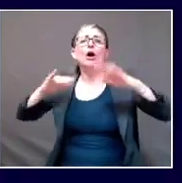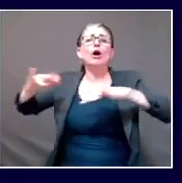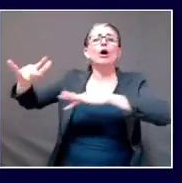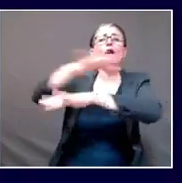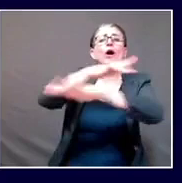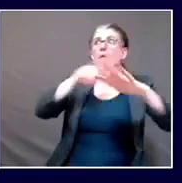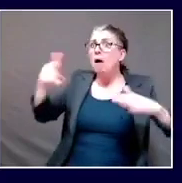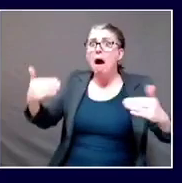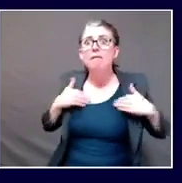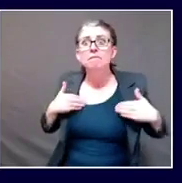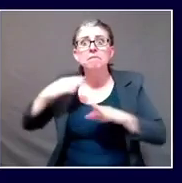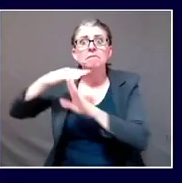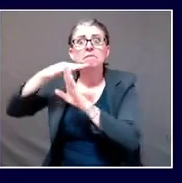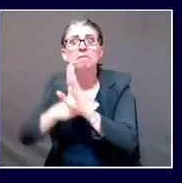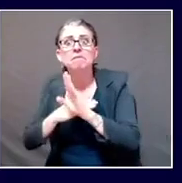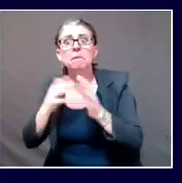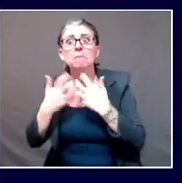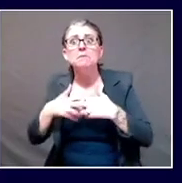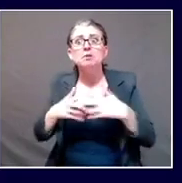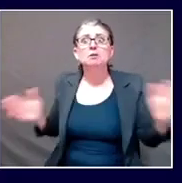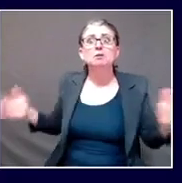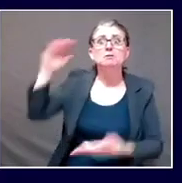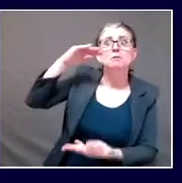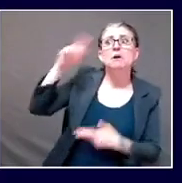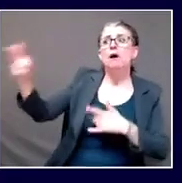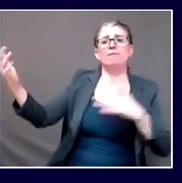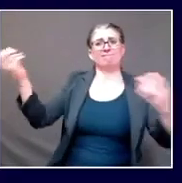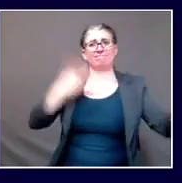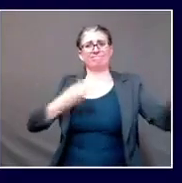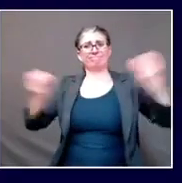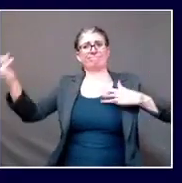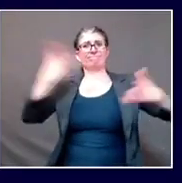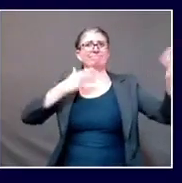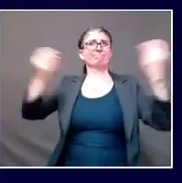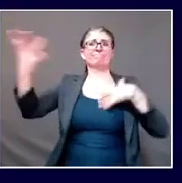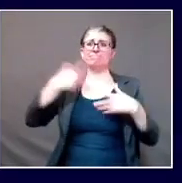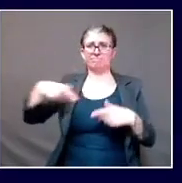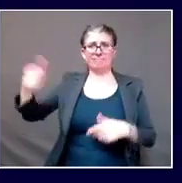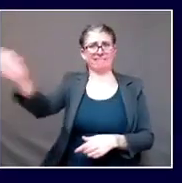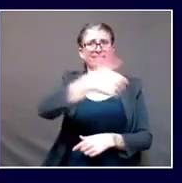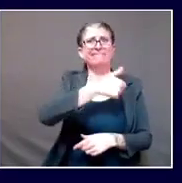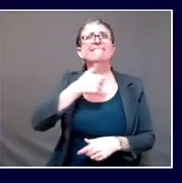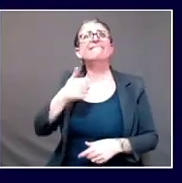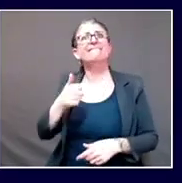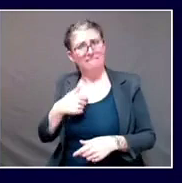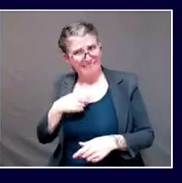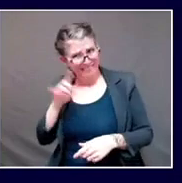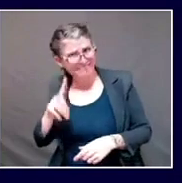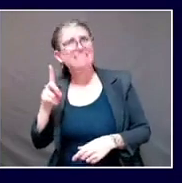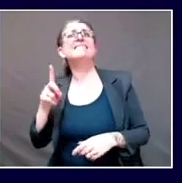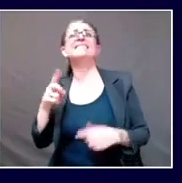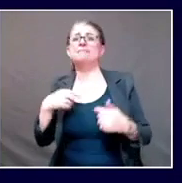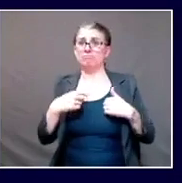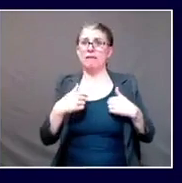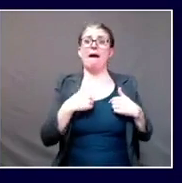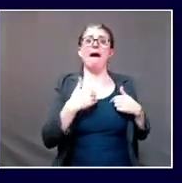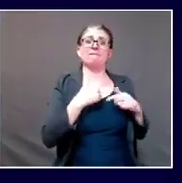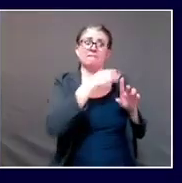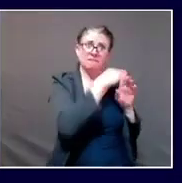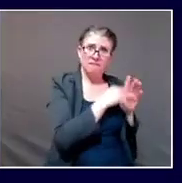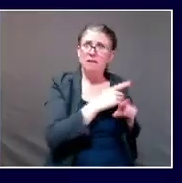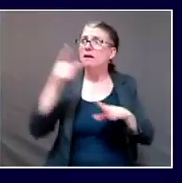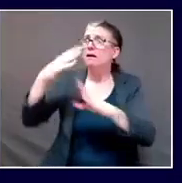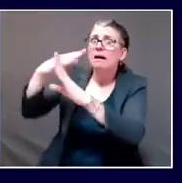you are free to utilize our freezer for X period of time. We had outreach from Southern Maine Community College, Colby